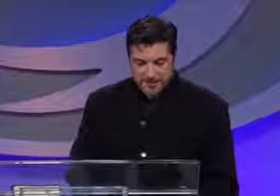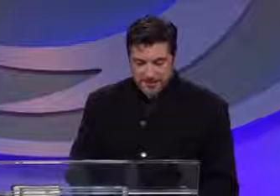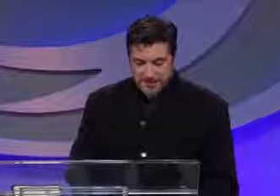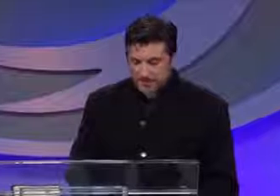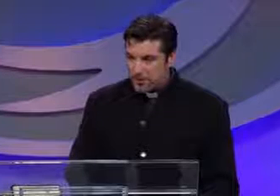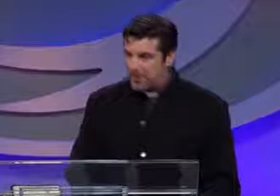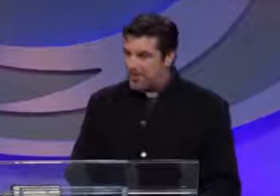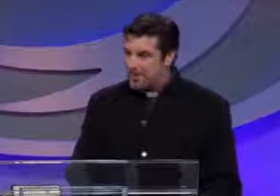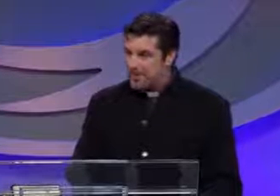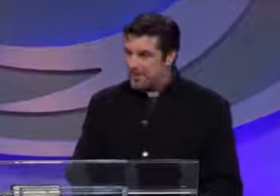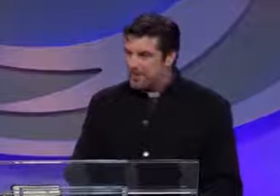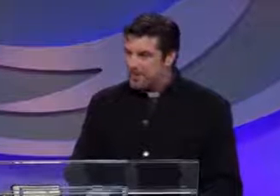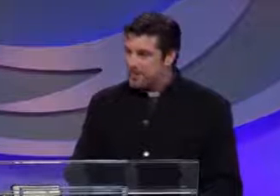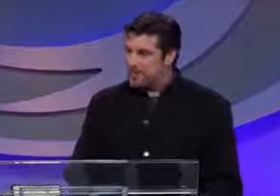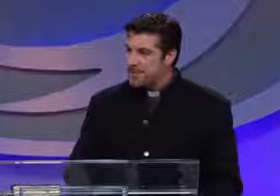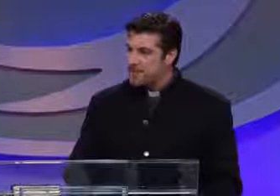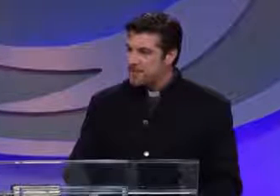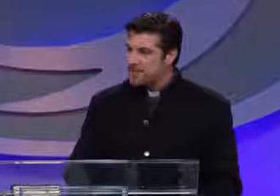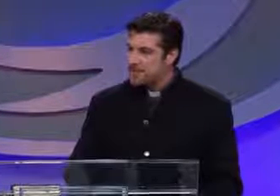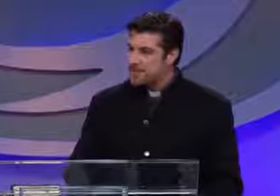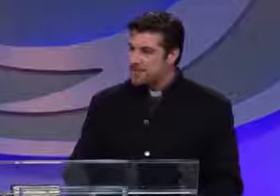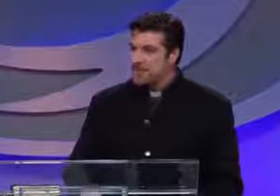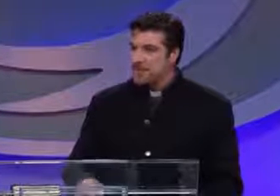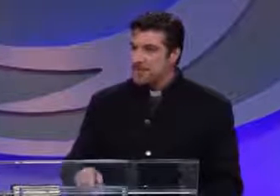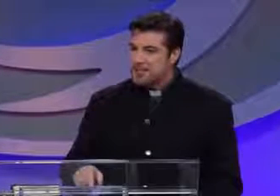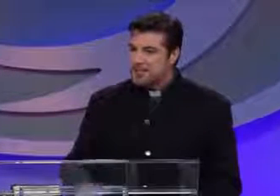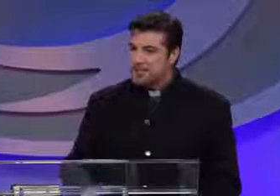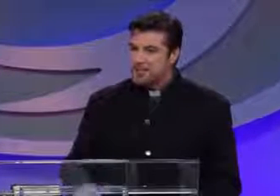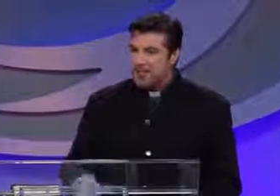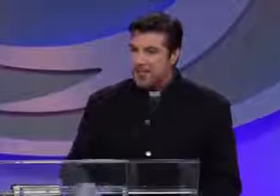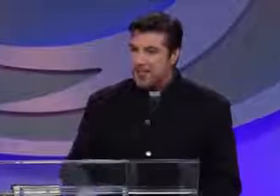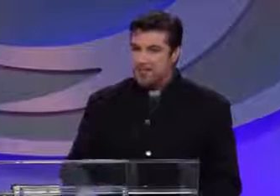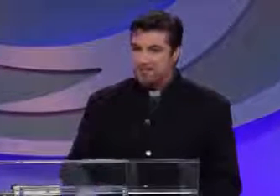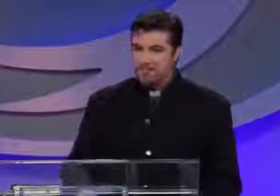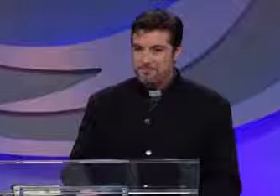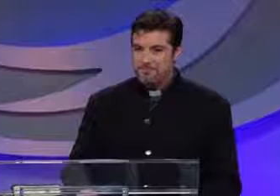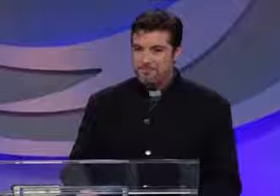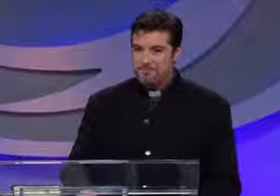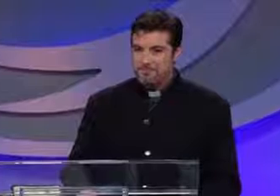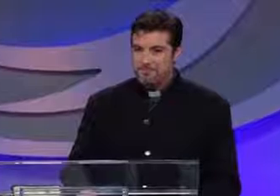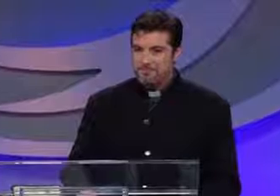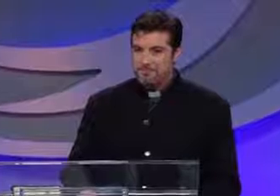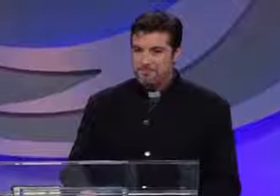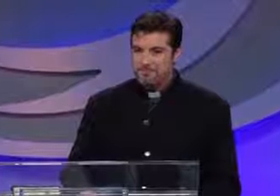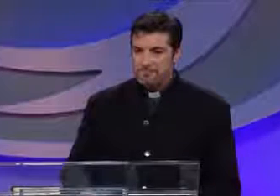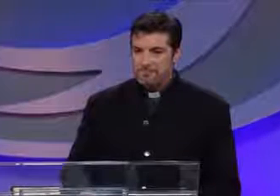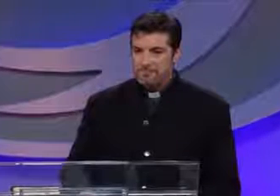I believe that God has brought me here to this year's ministers' conference in the spirit of Elijah.